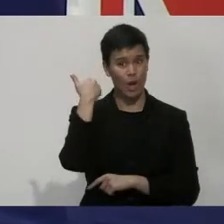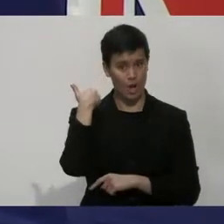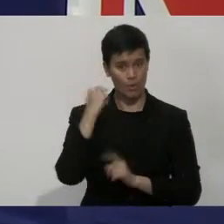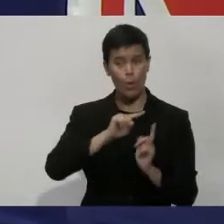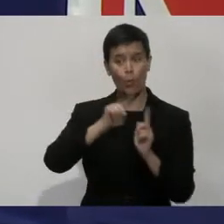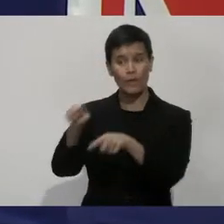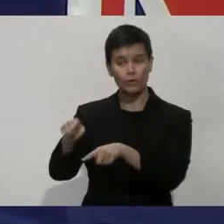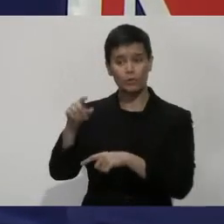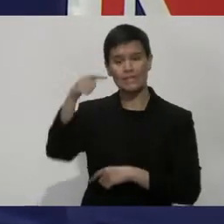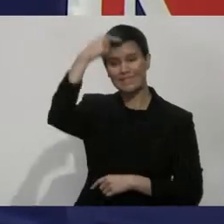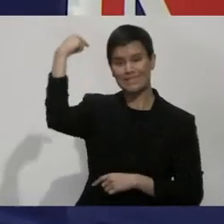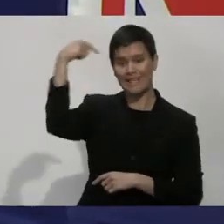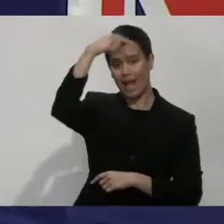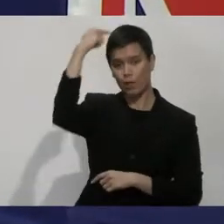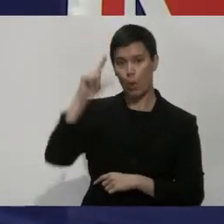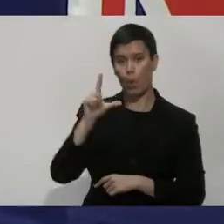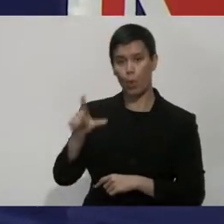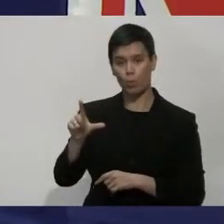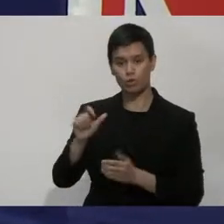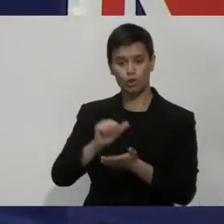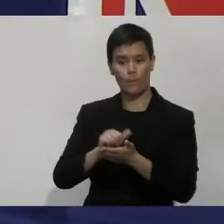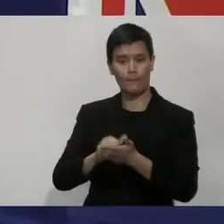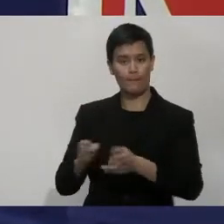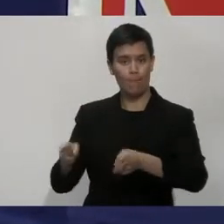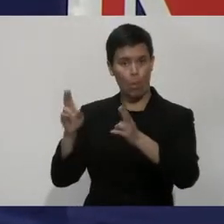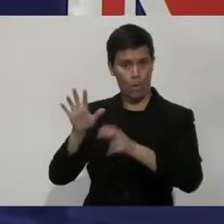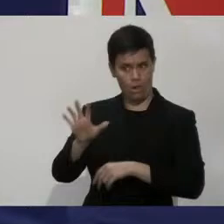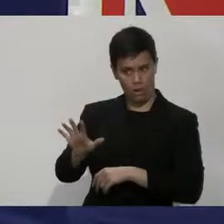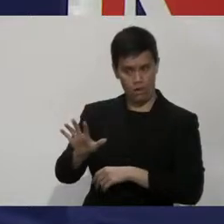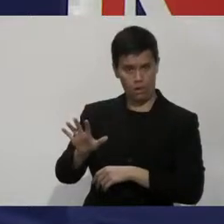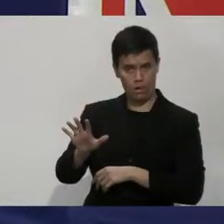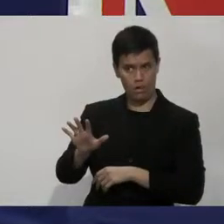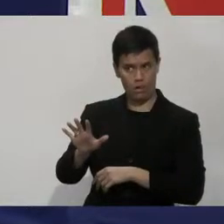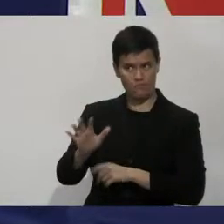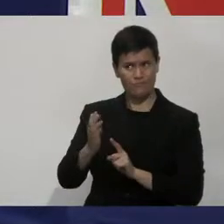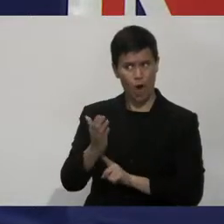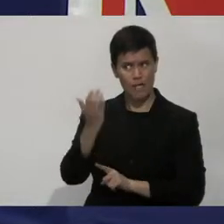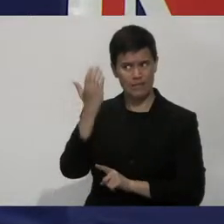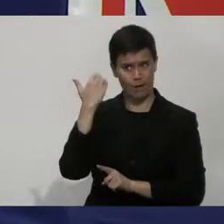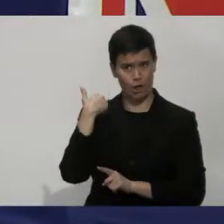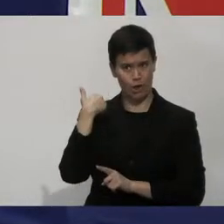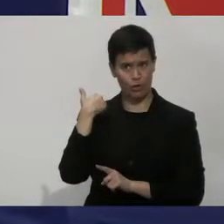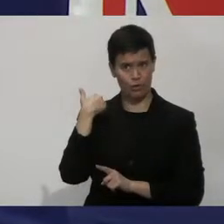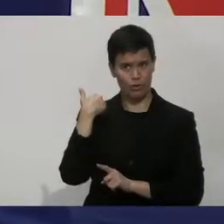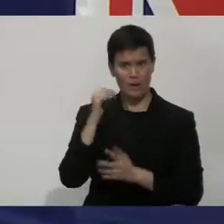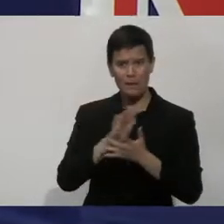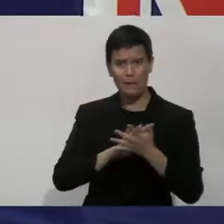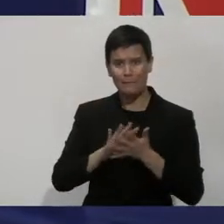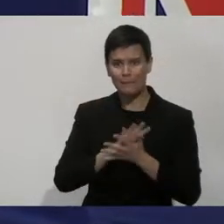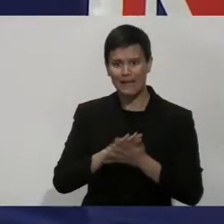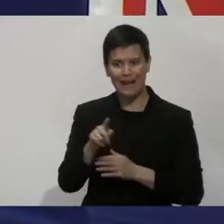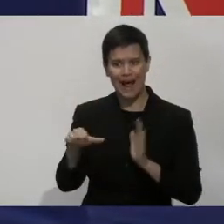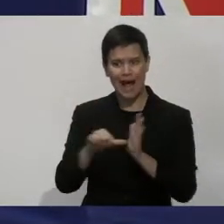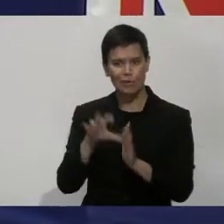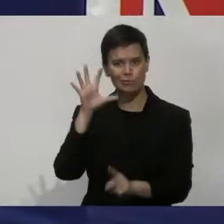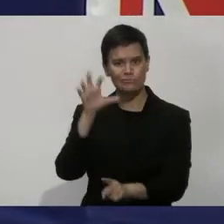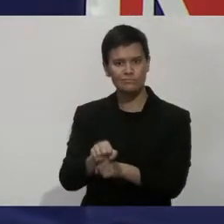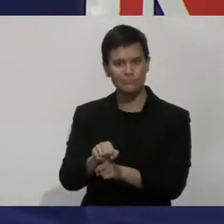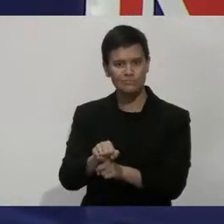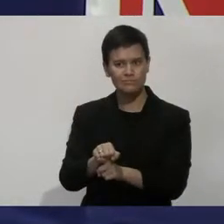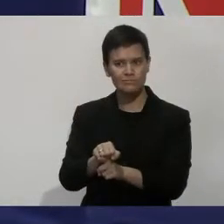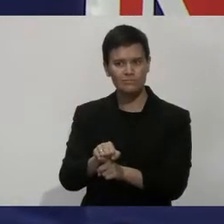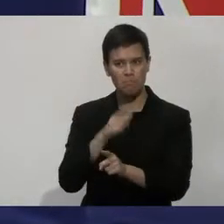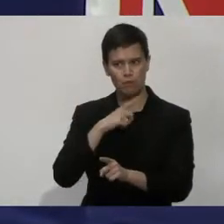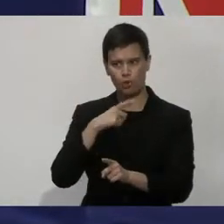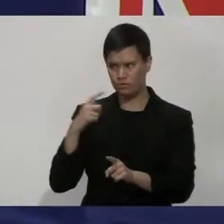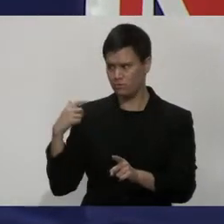chain of transmission that we don't know much about yet. So how much of that is a concern in terms of, or a setback in terms of finding the perimeter of this outbreak? Yes,